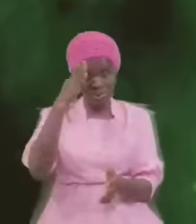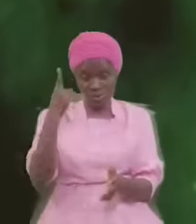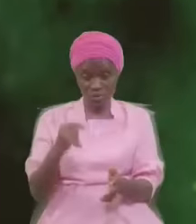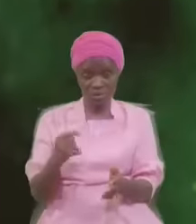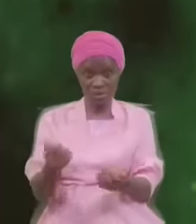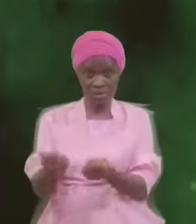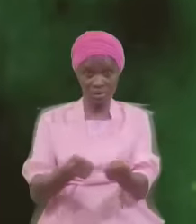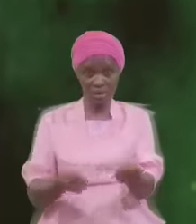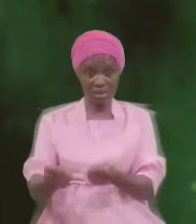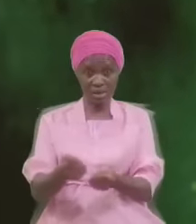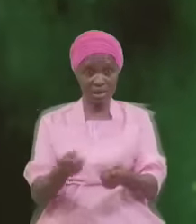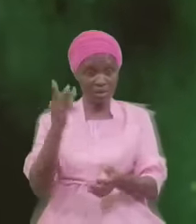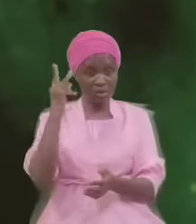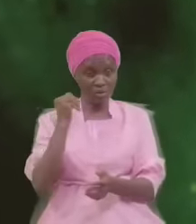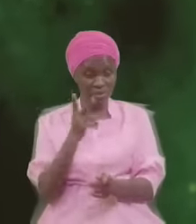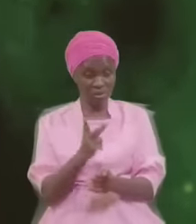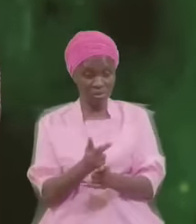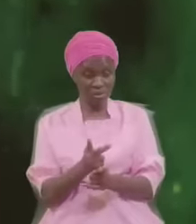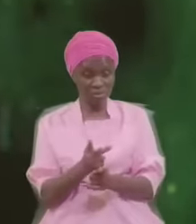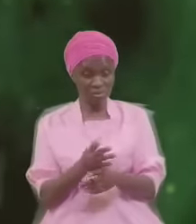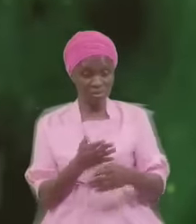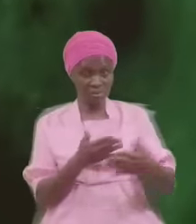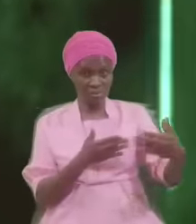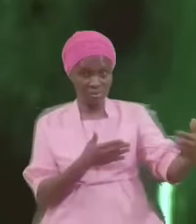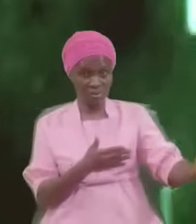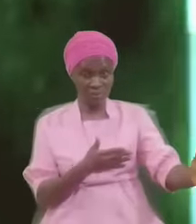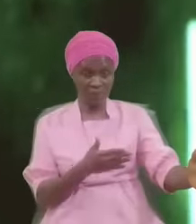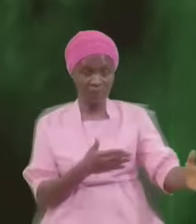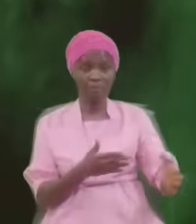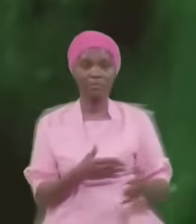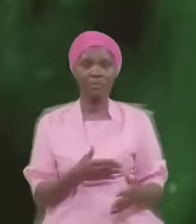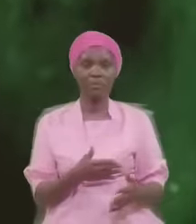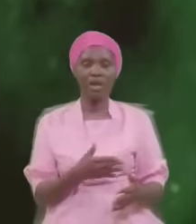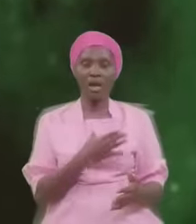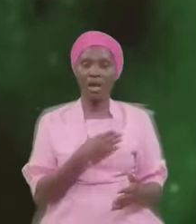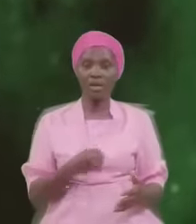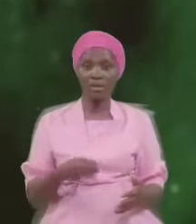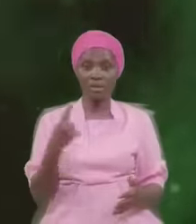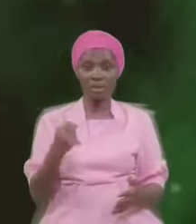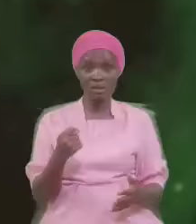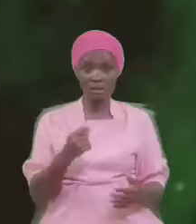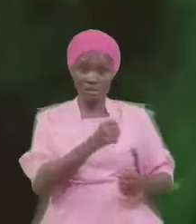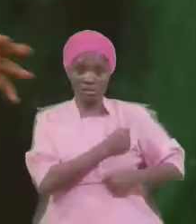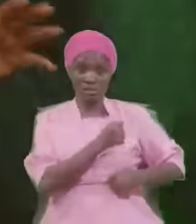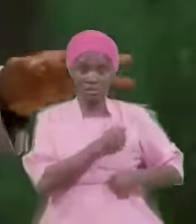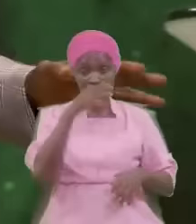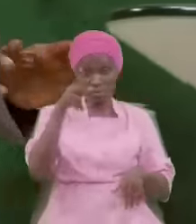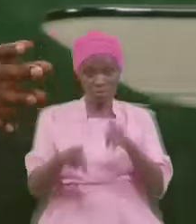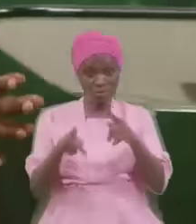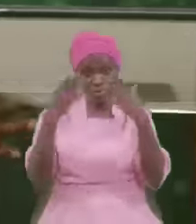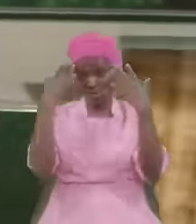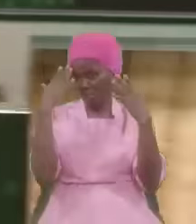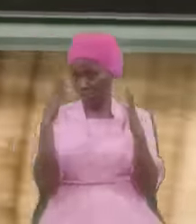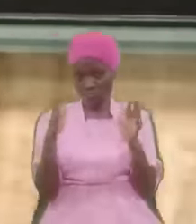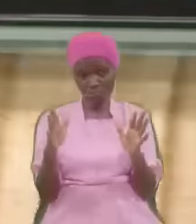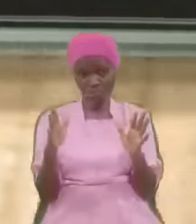office there that I used. And unknown to the security people, three people